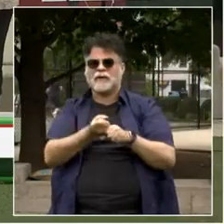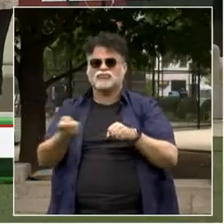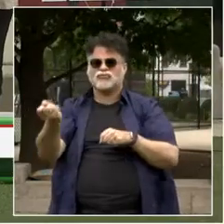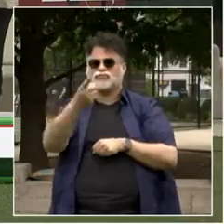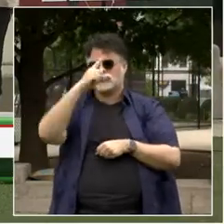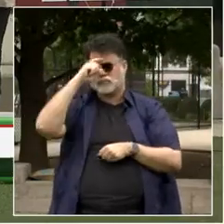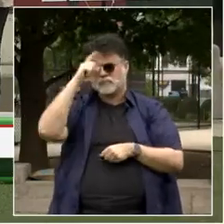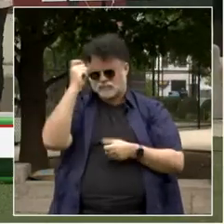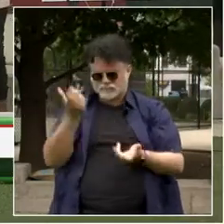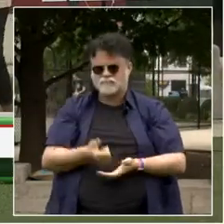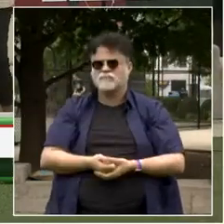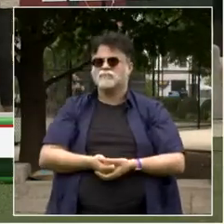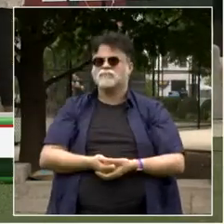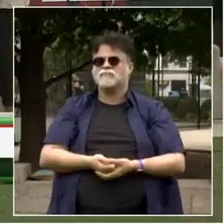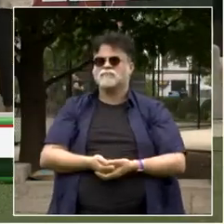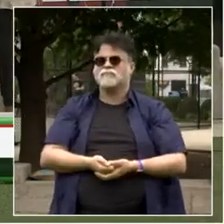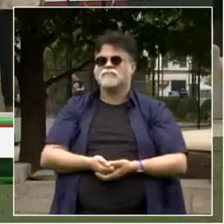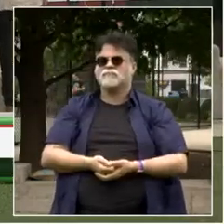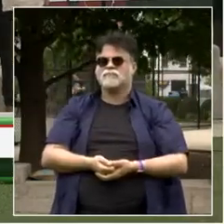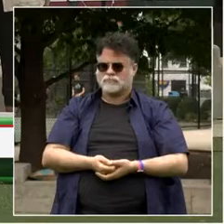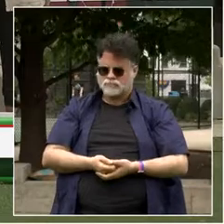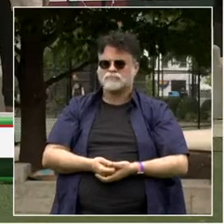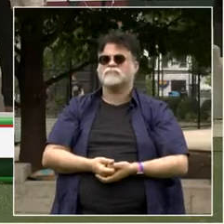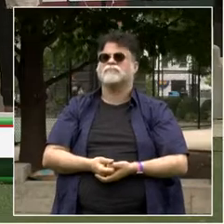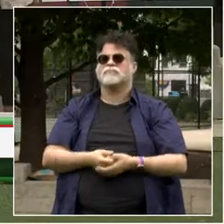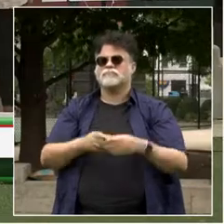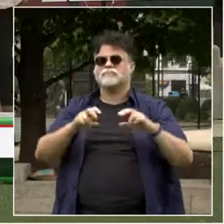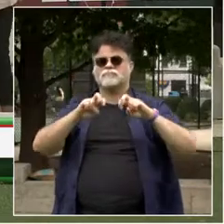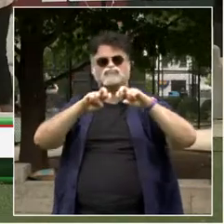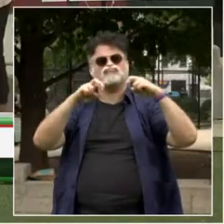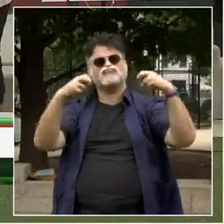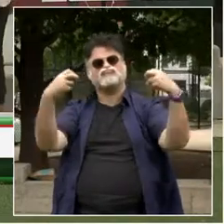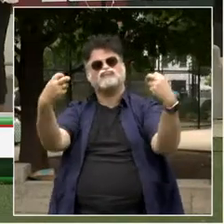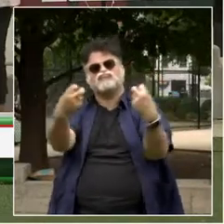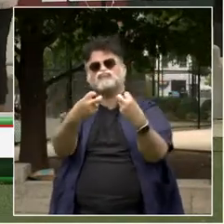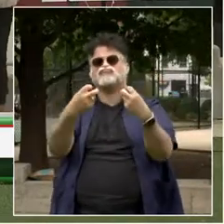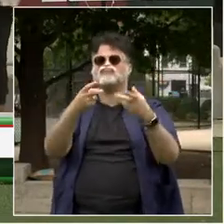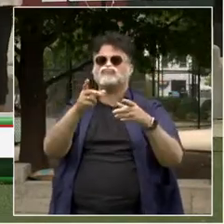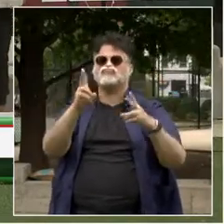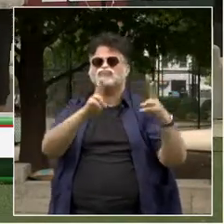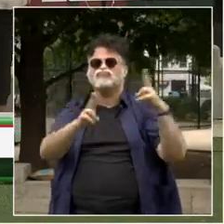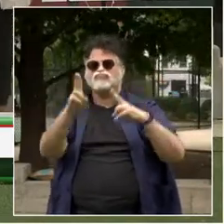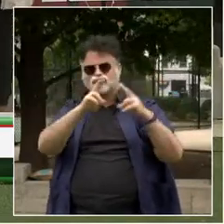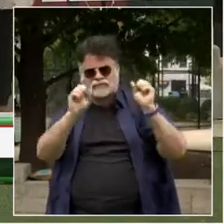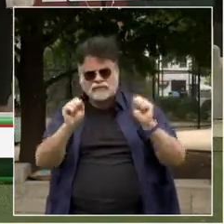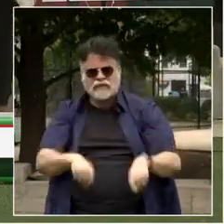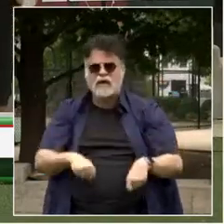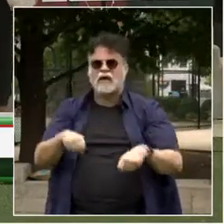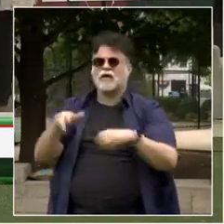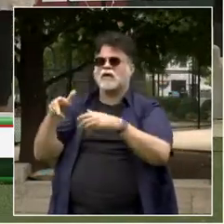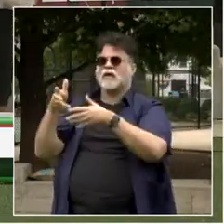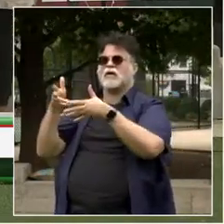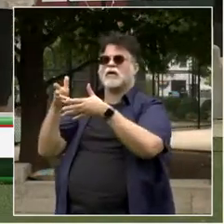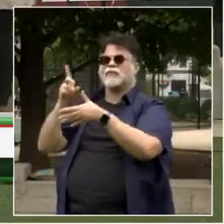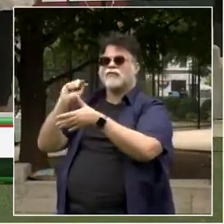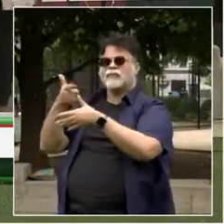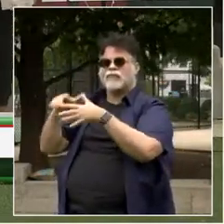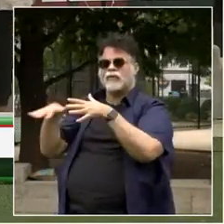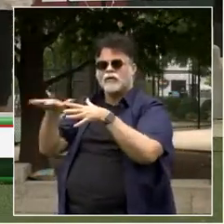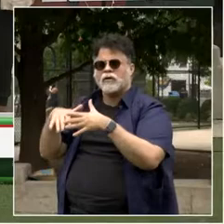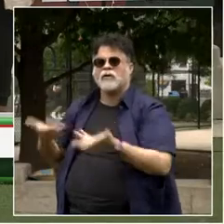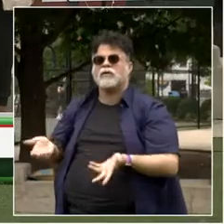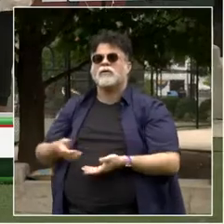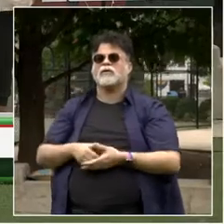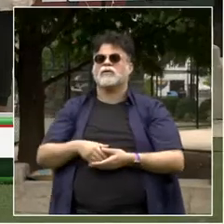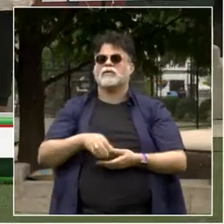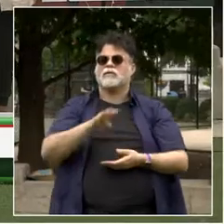On this $15 million project, we are projecting 40% CBE participation, and up to